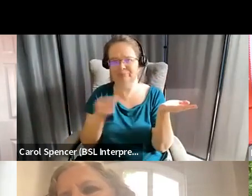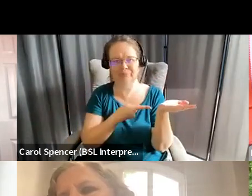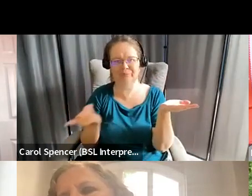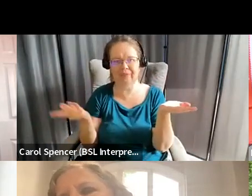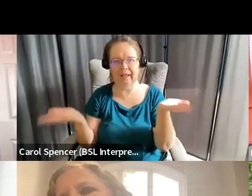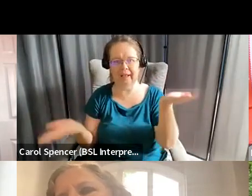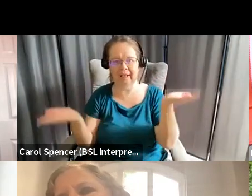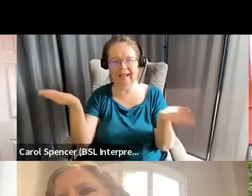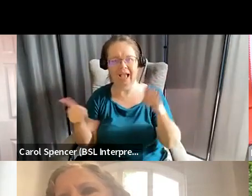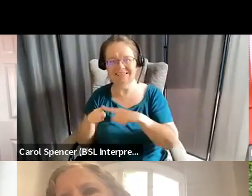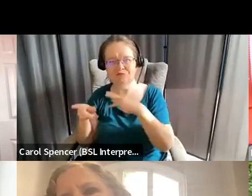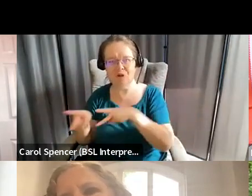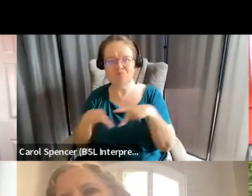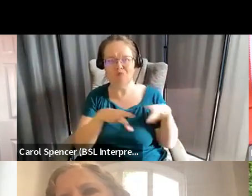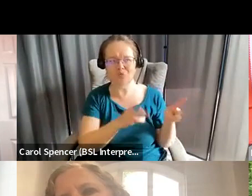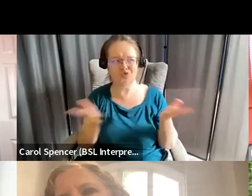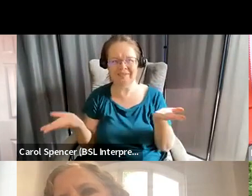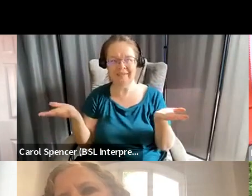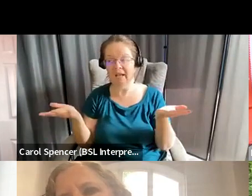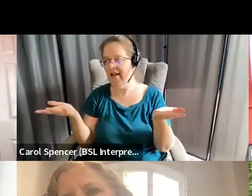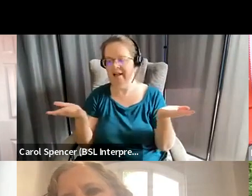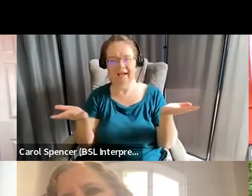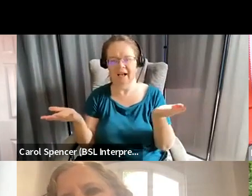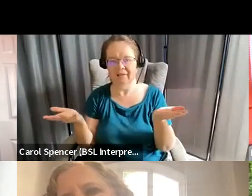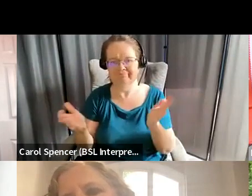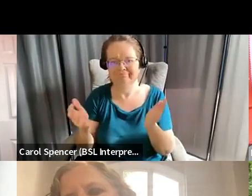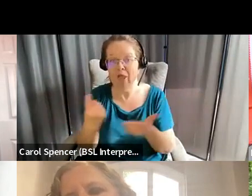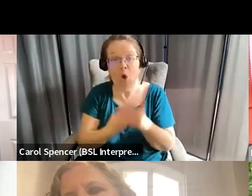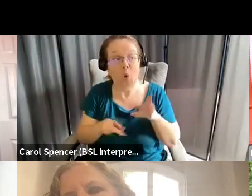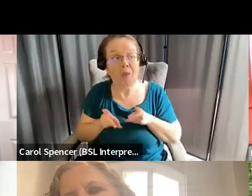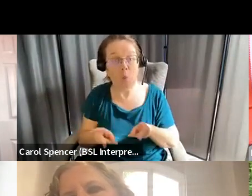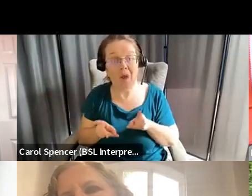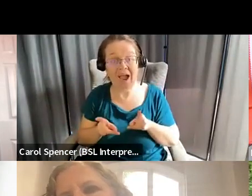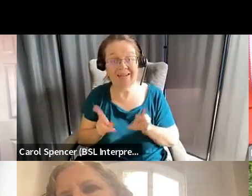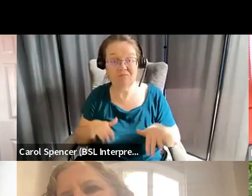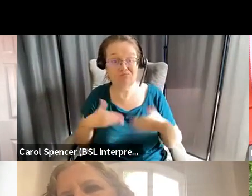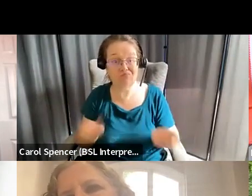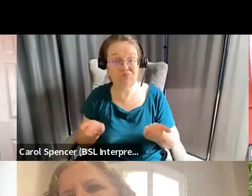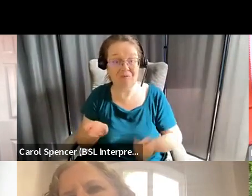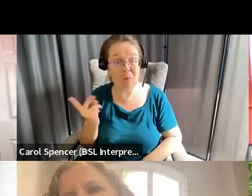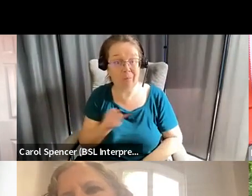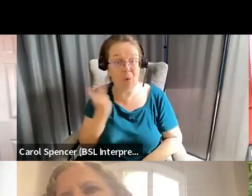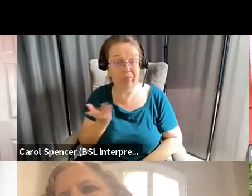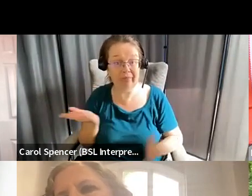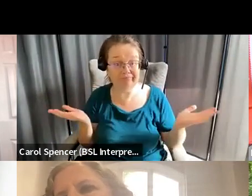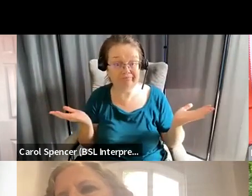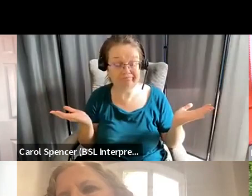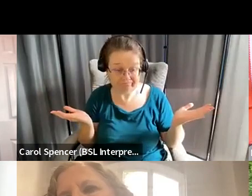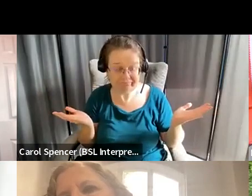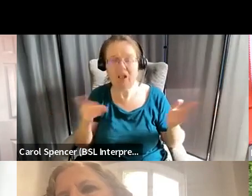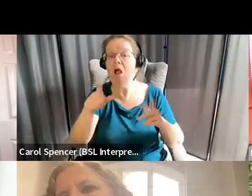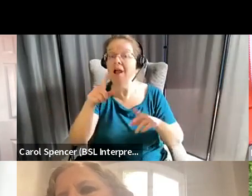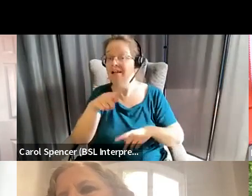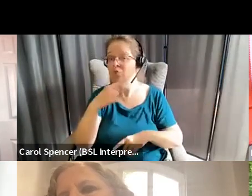those are very different approaches to content. So the only way is really to provide both. And with regard to colours,